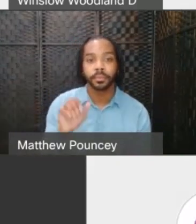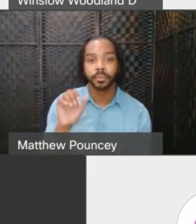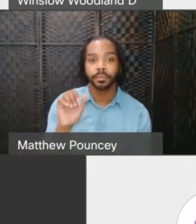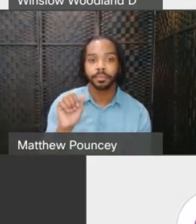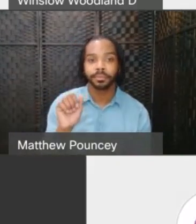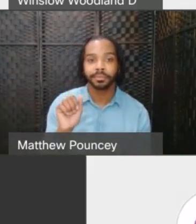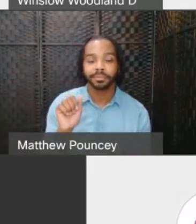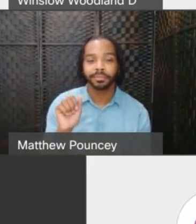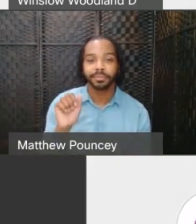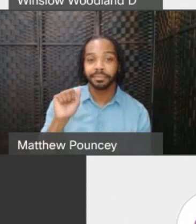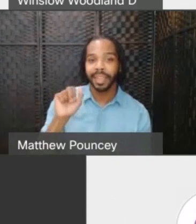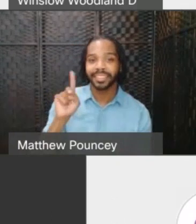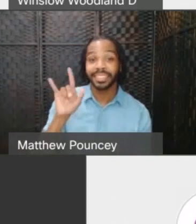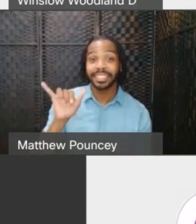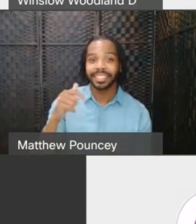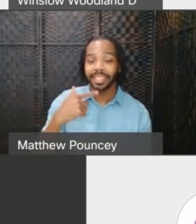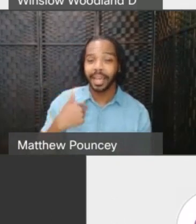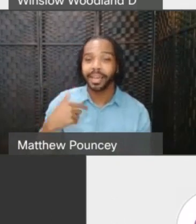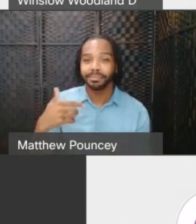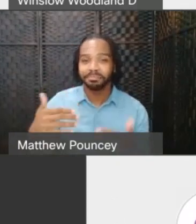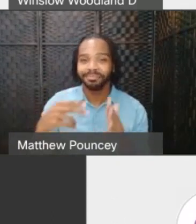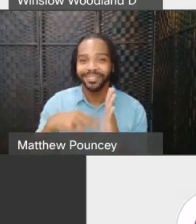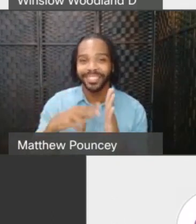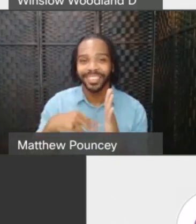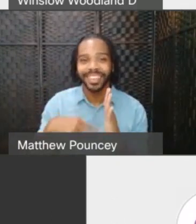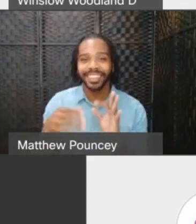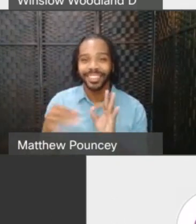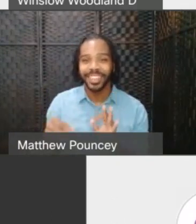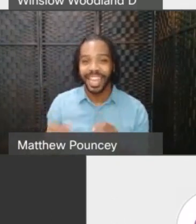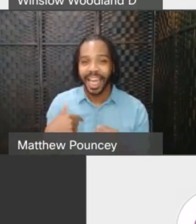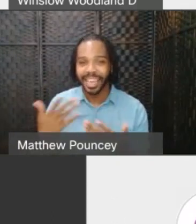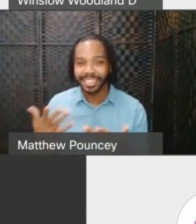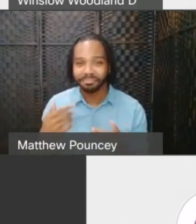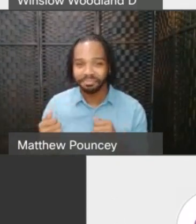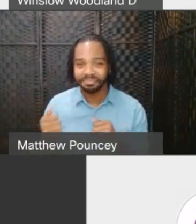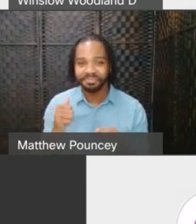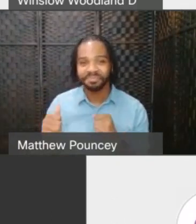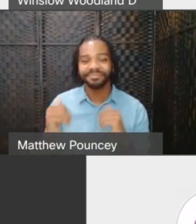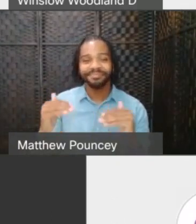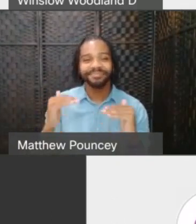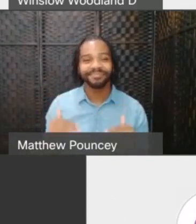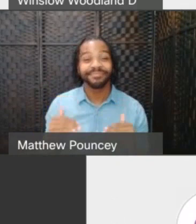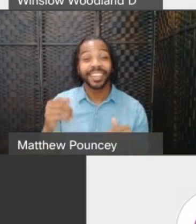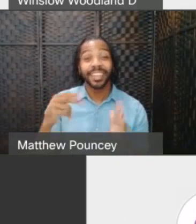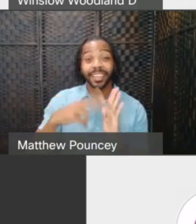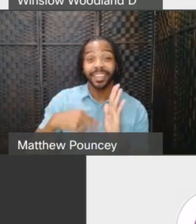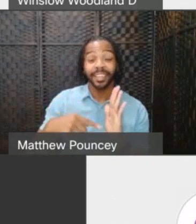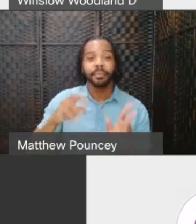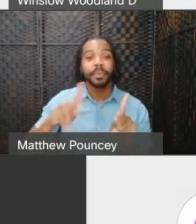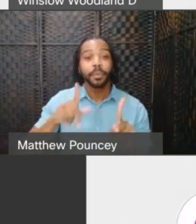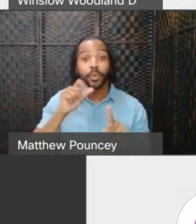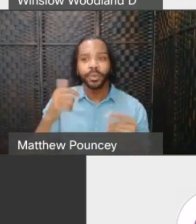Anyway, I'll read the questions without whether Okay. you just answered it or not. For people who have submitted exemptions through the